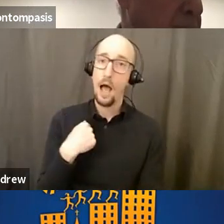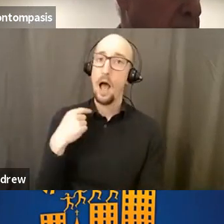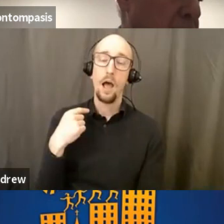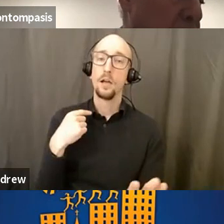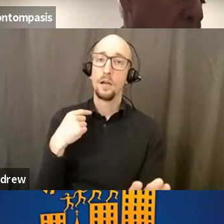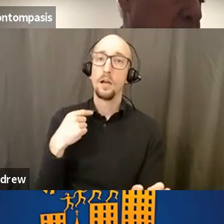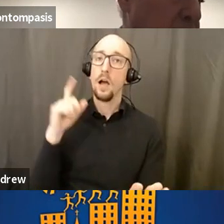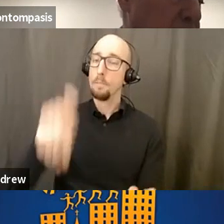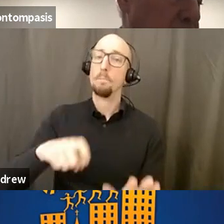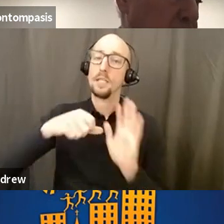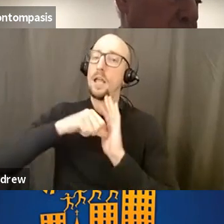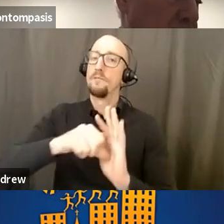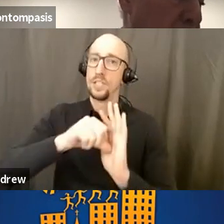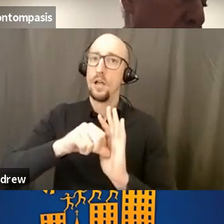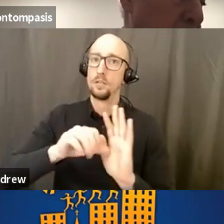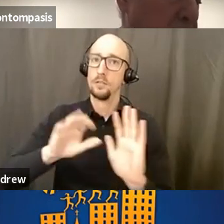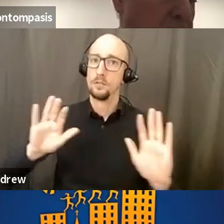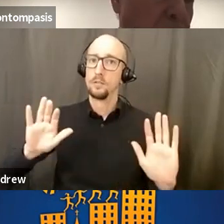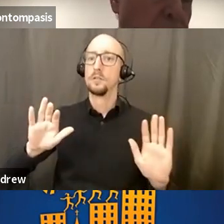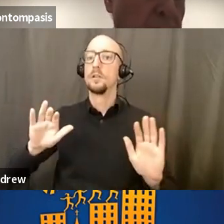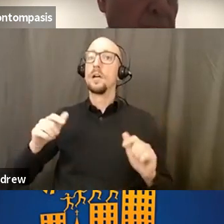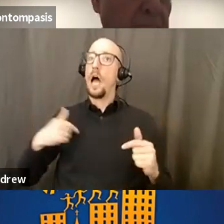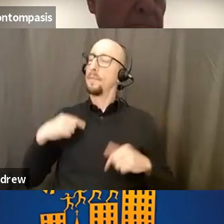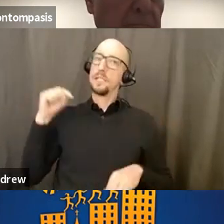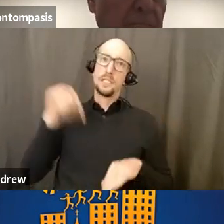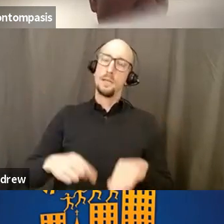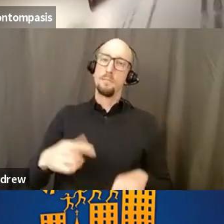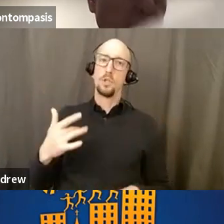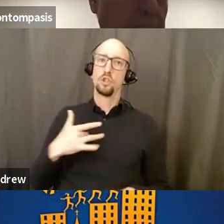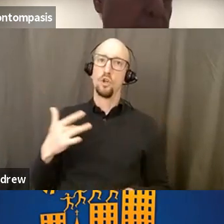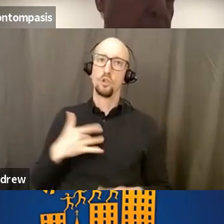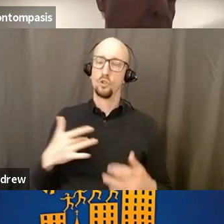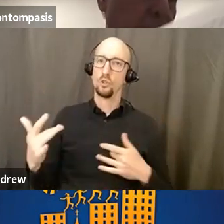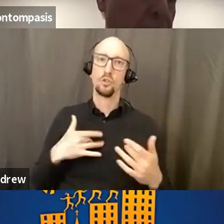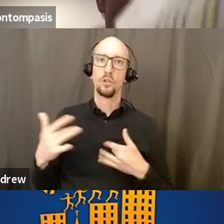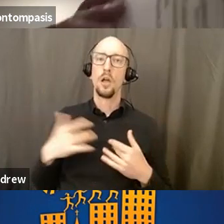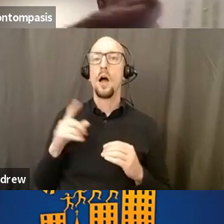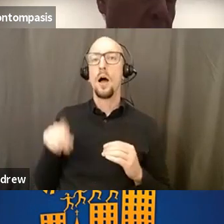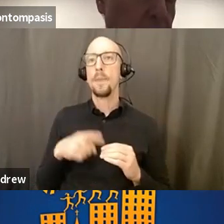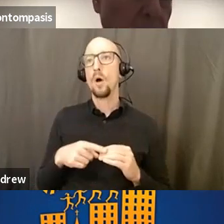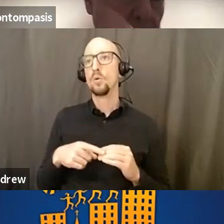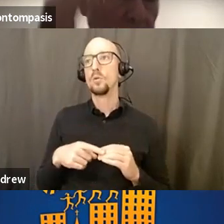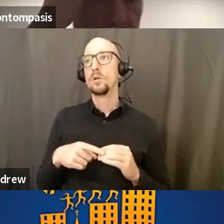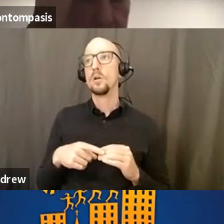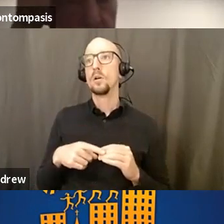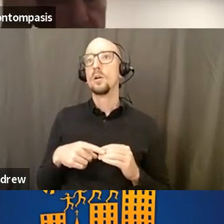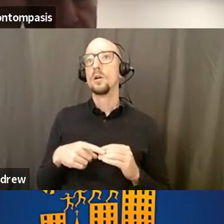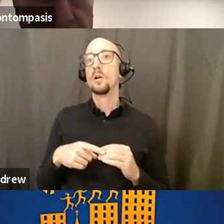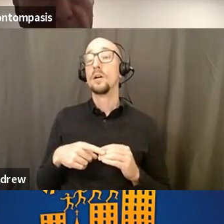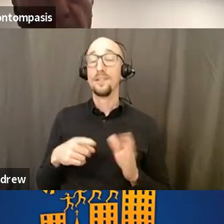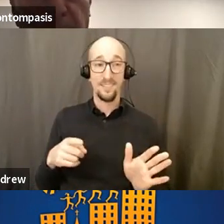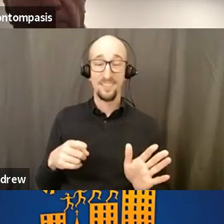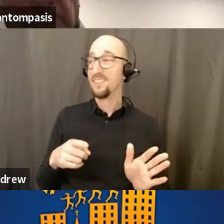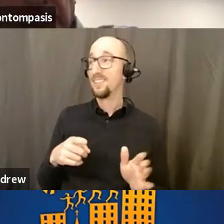overstate the deep concern that I have about asking Boston Public